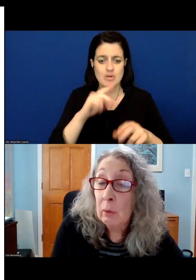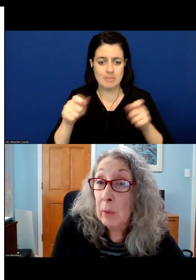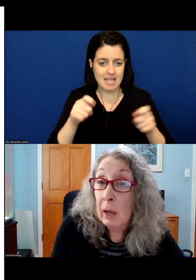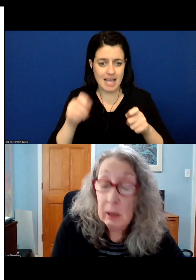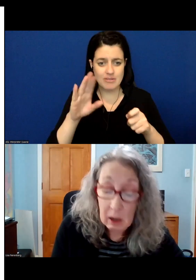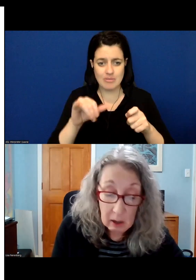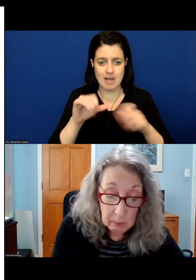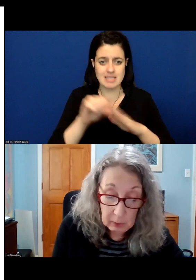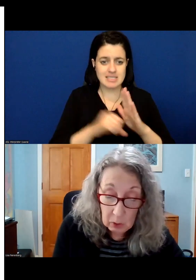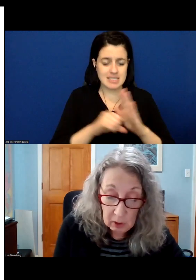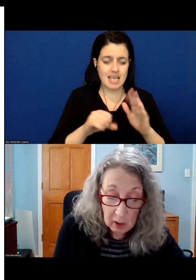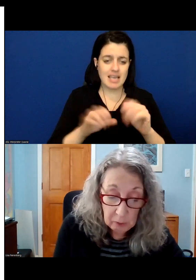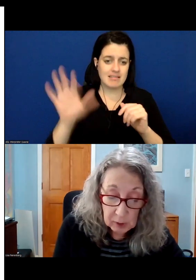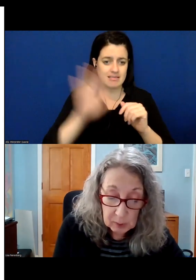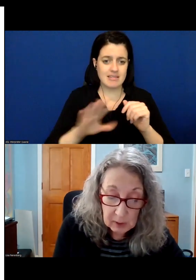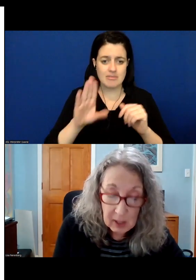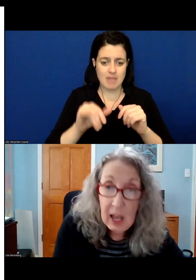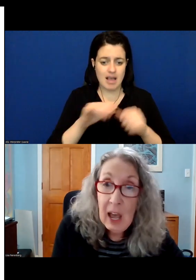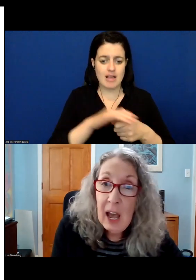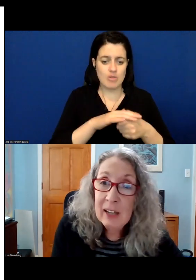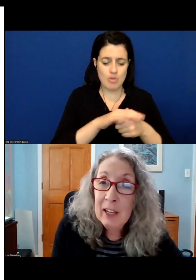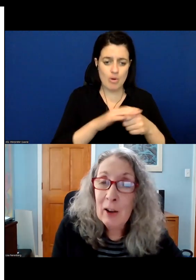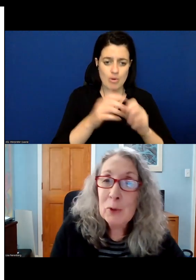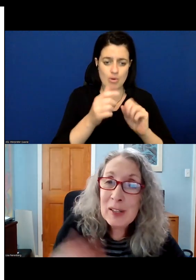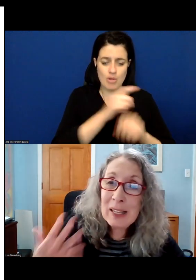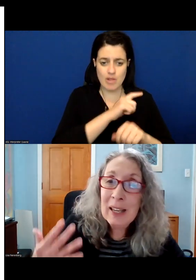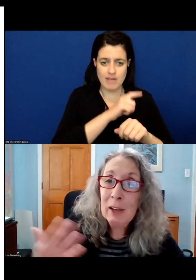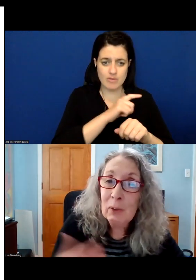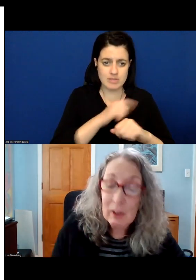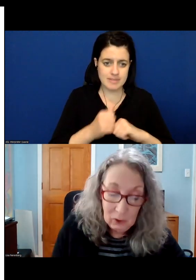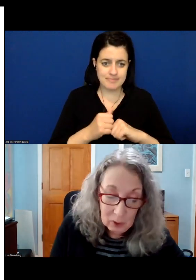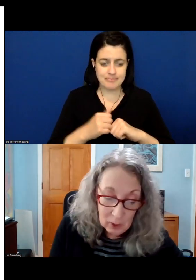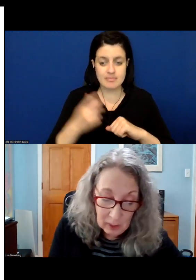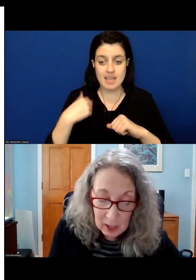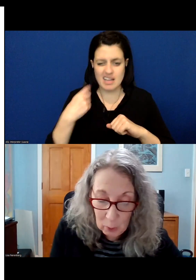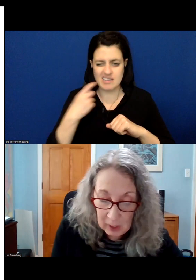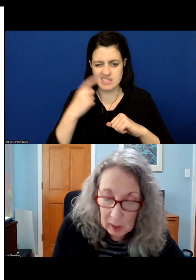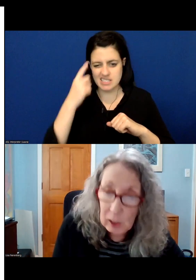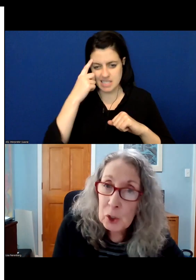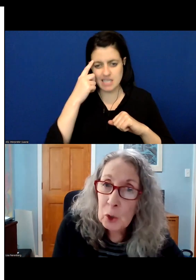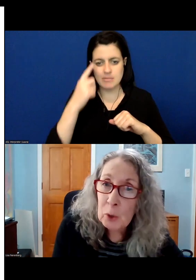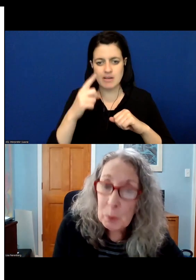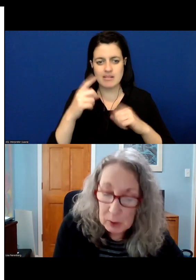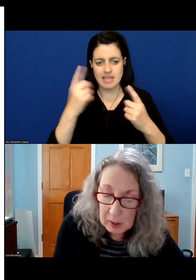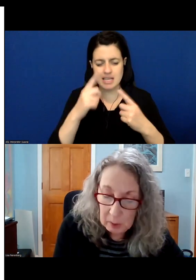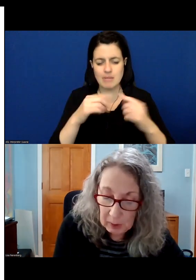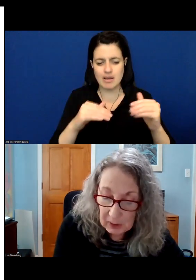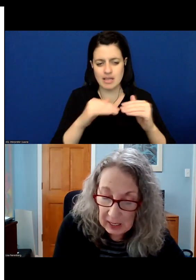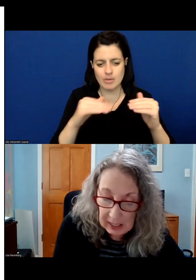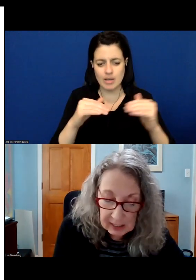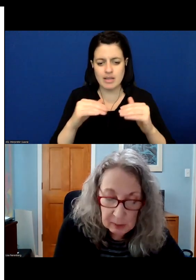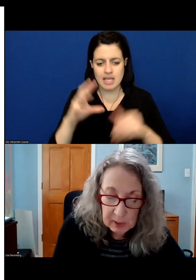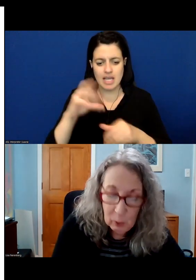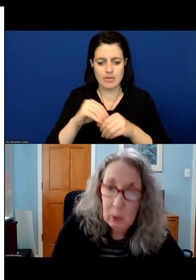by local law enforcement. And I was just thinking, as considering the equity and inclusion group's